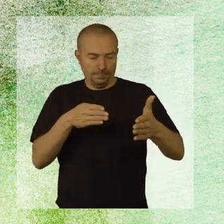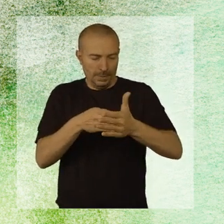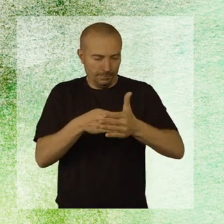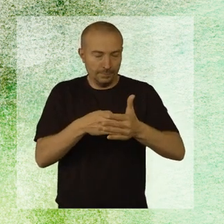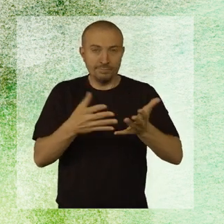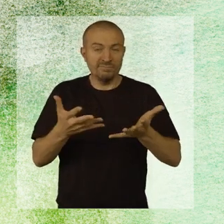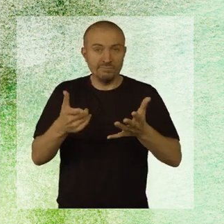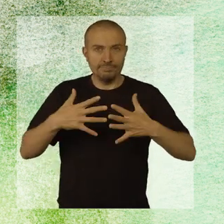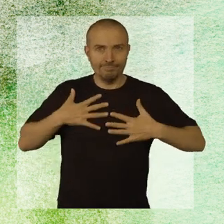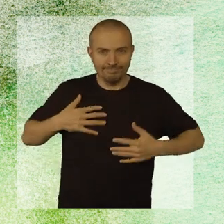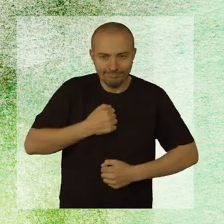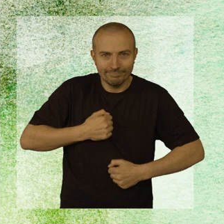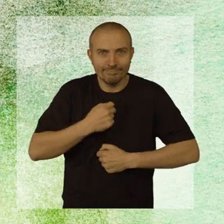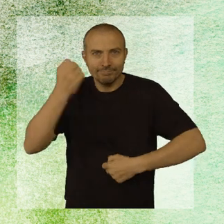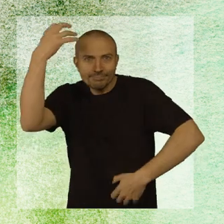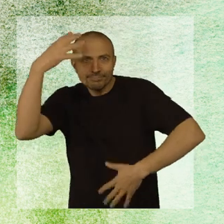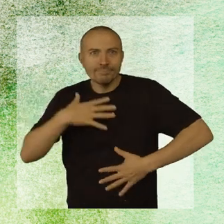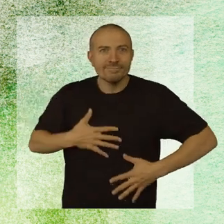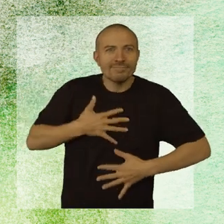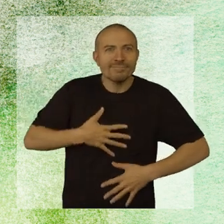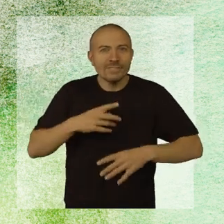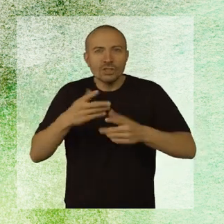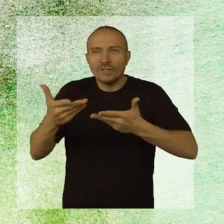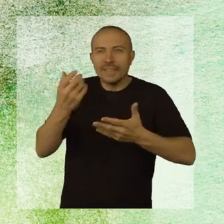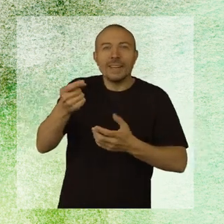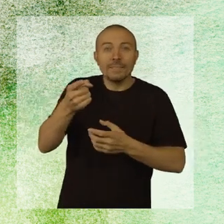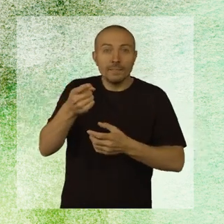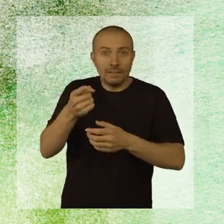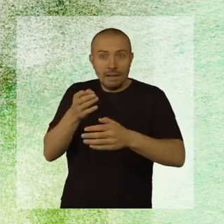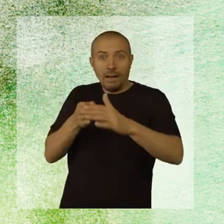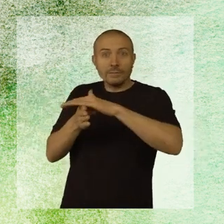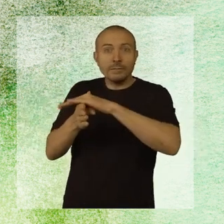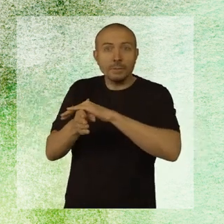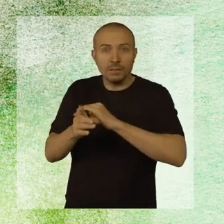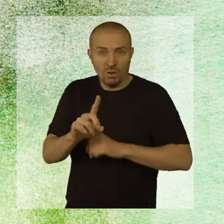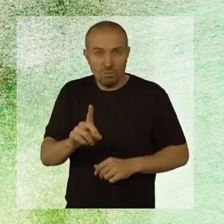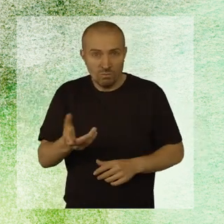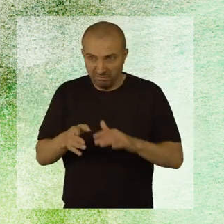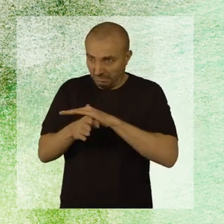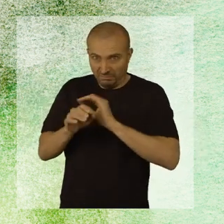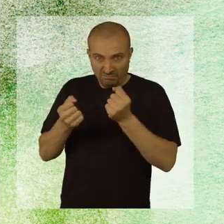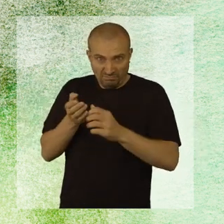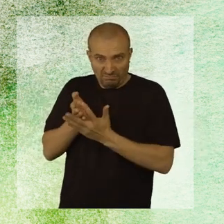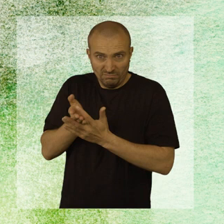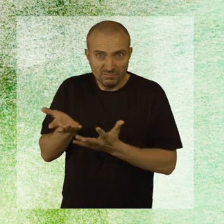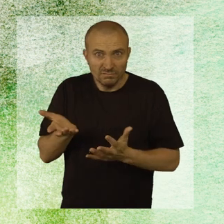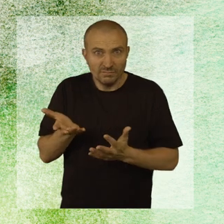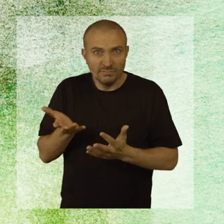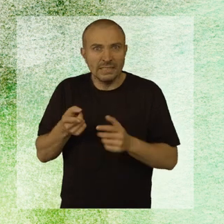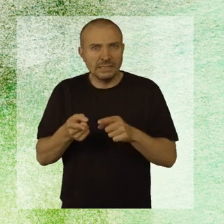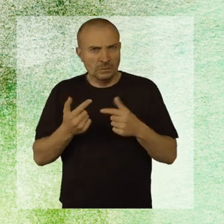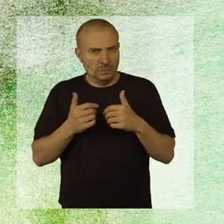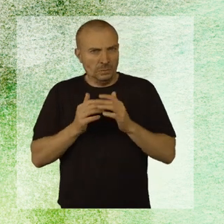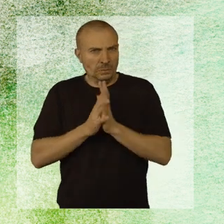camp, they find extra barriers, for example, to using wash, sanitation and